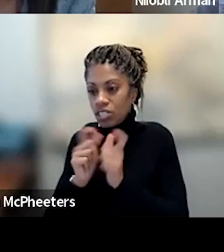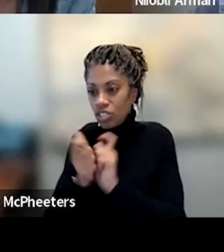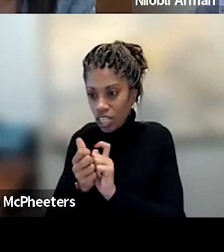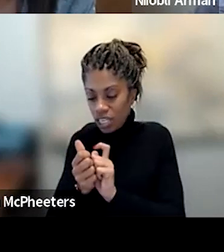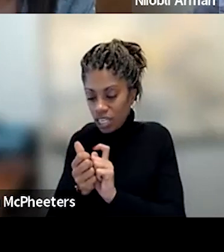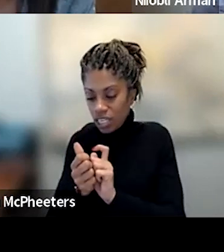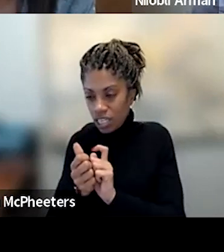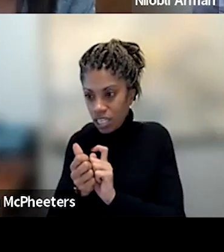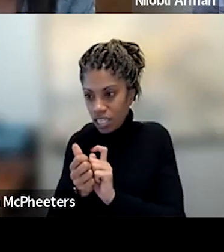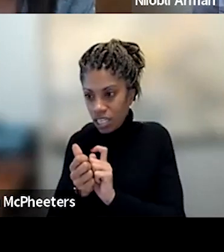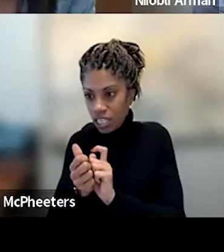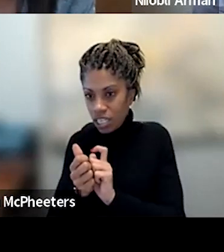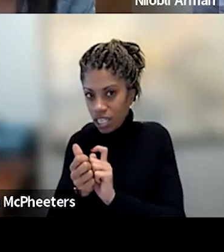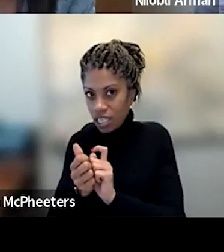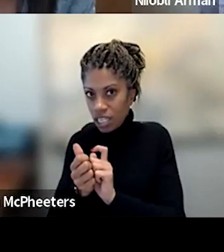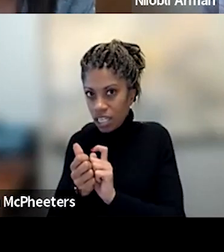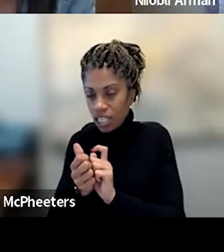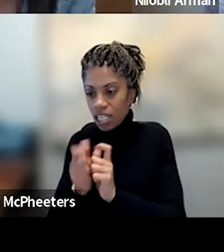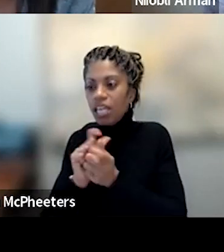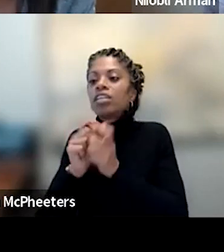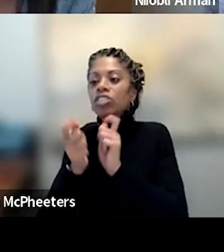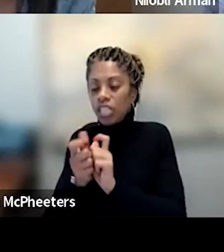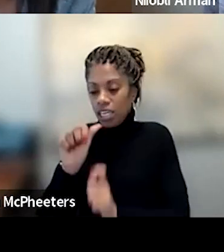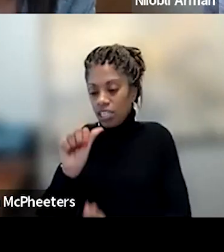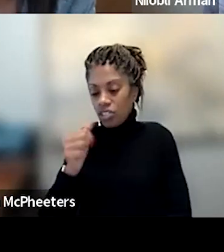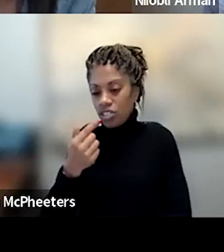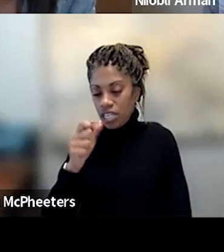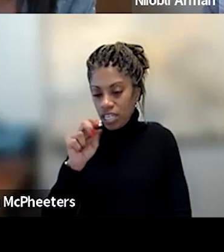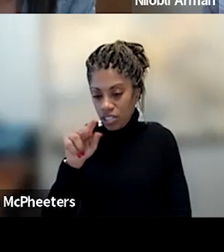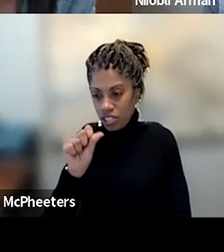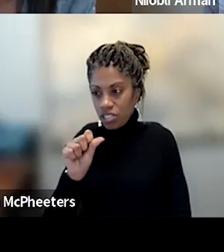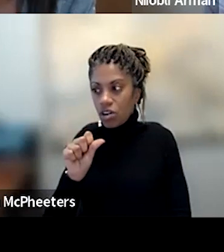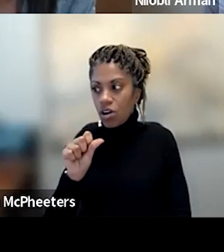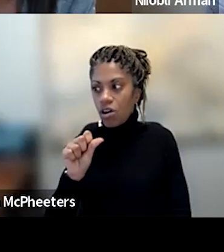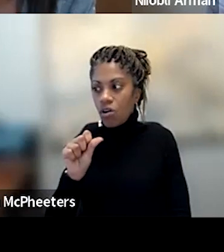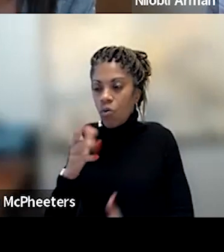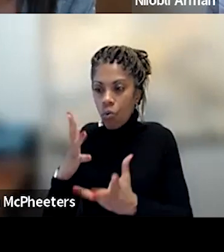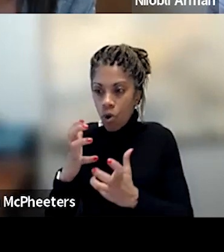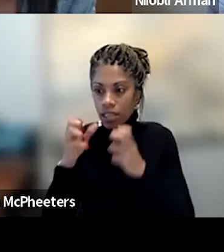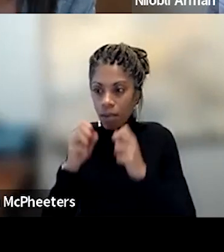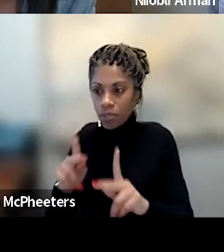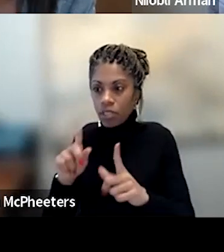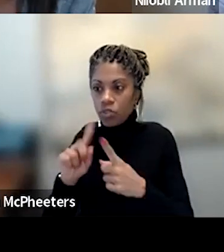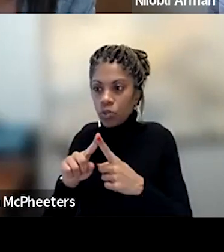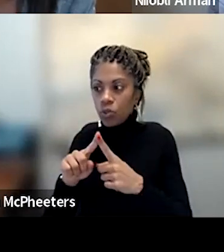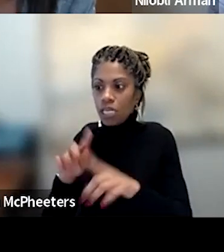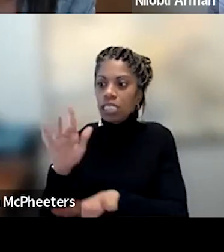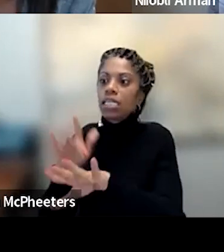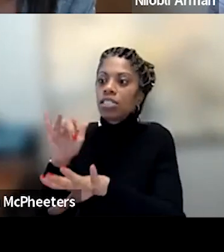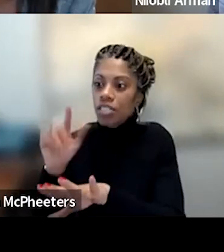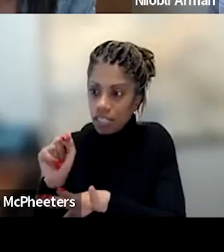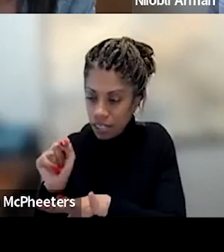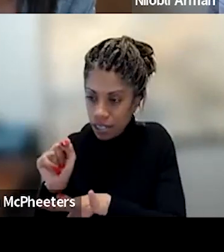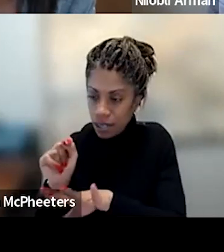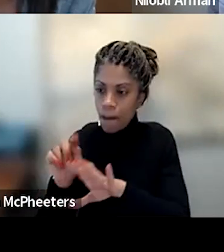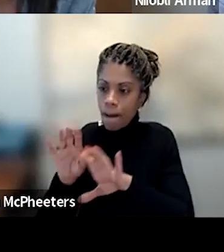looking for opportunities to actually move something themselves, and put their hands on the wheel,